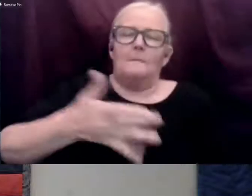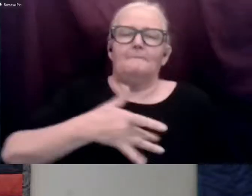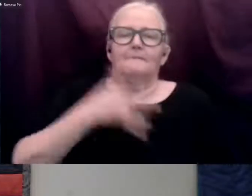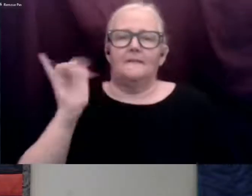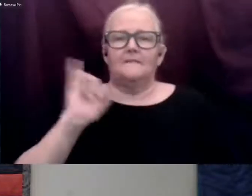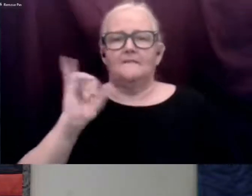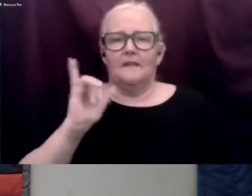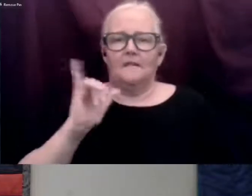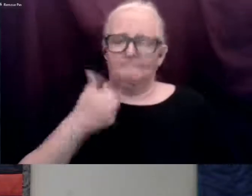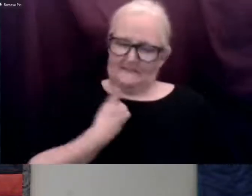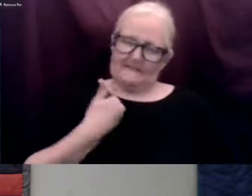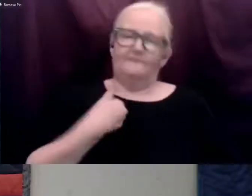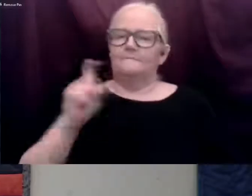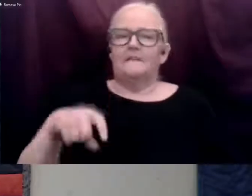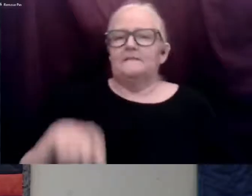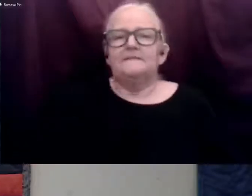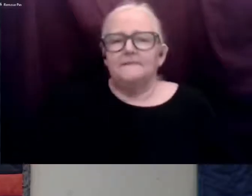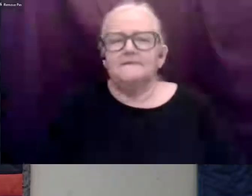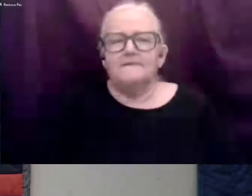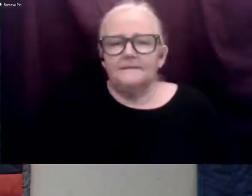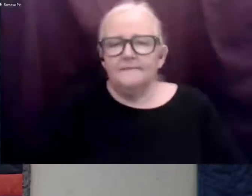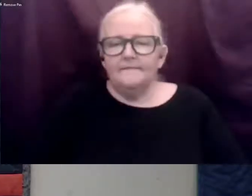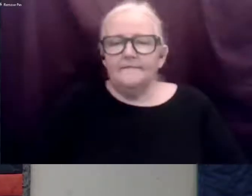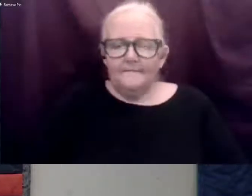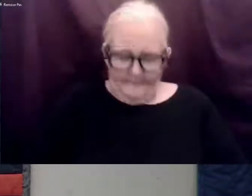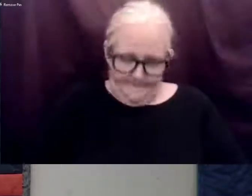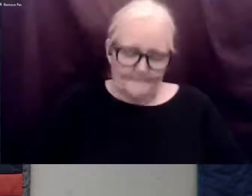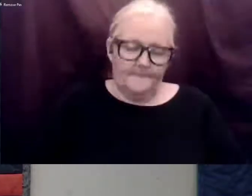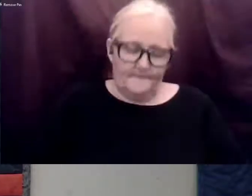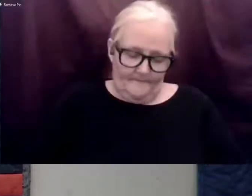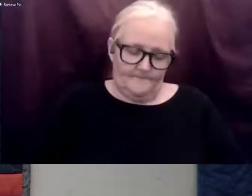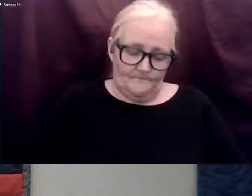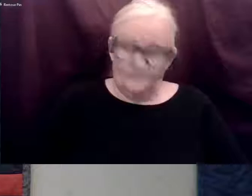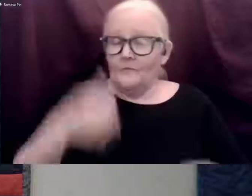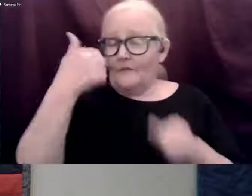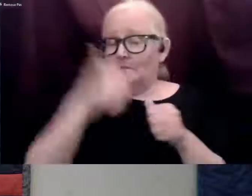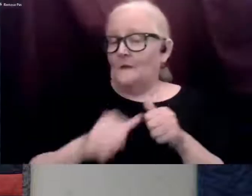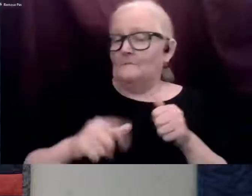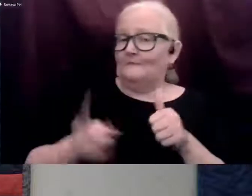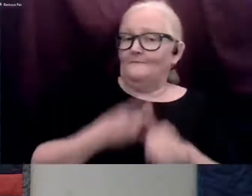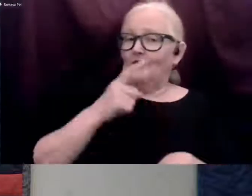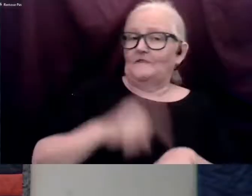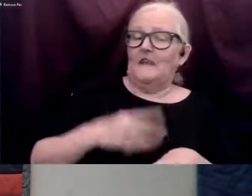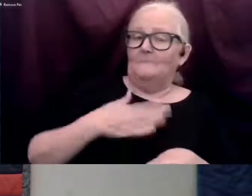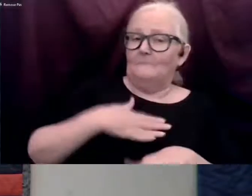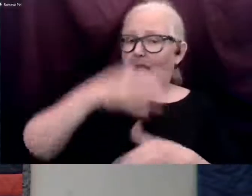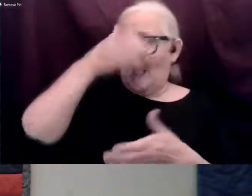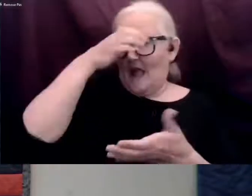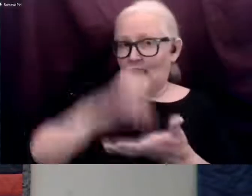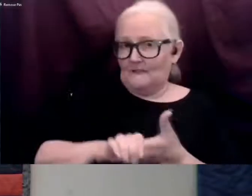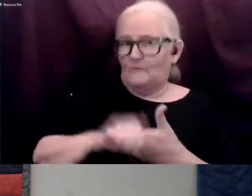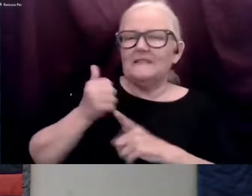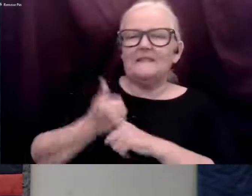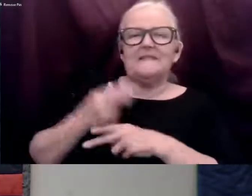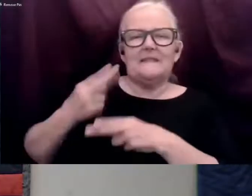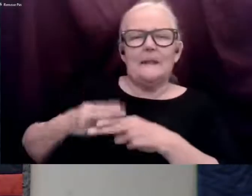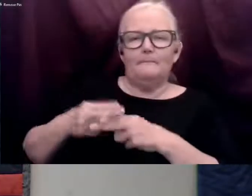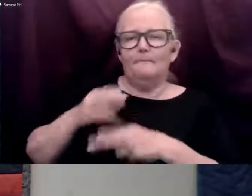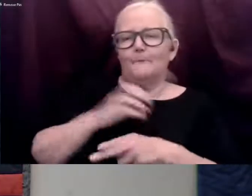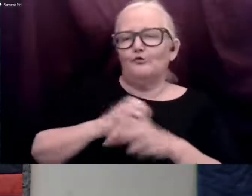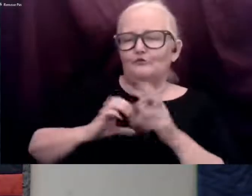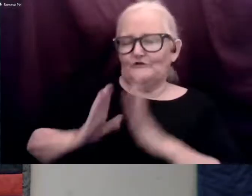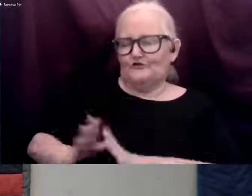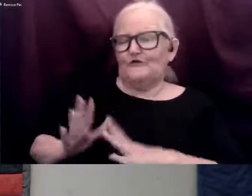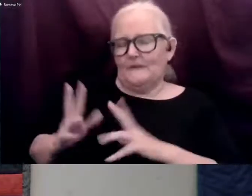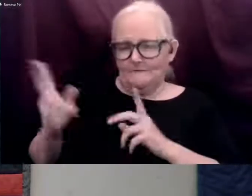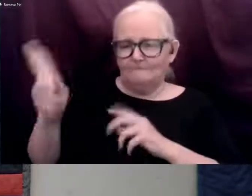I also remember the first time my husband, Kristin, and I went to a clergy meeting together after I'd given birth to our